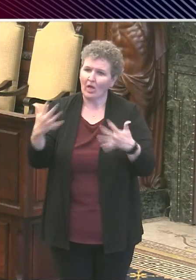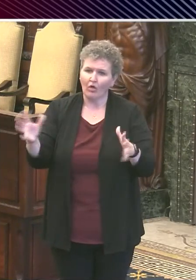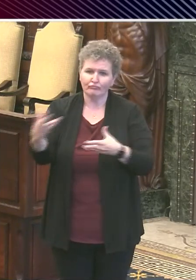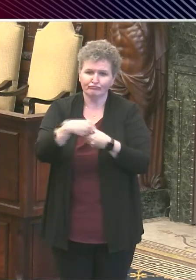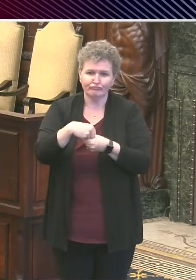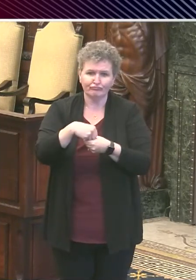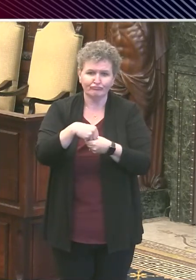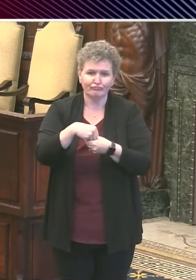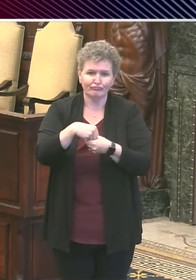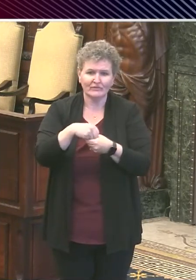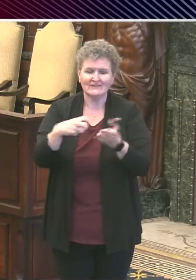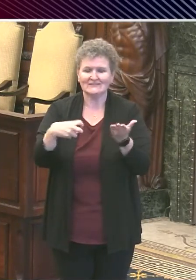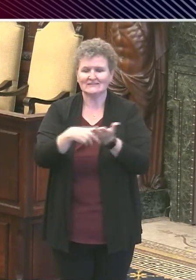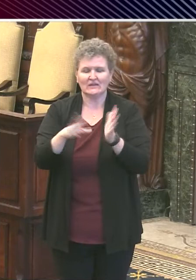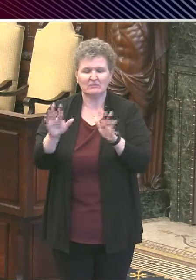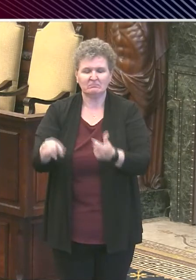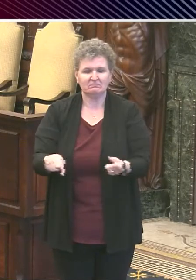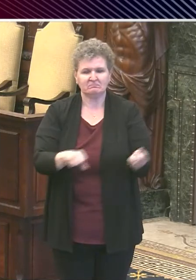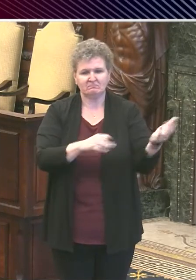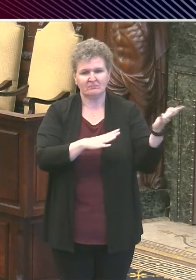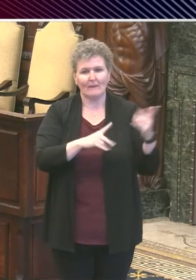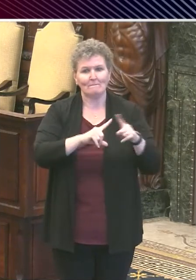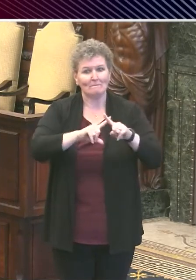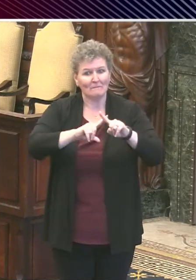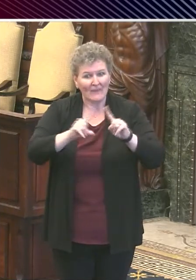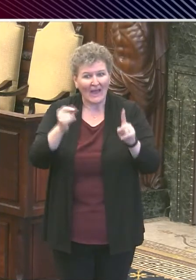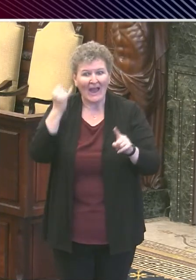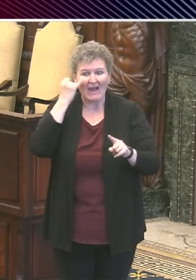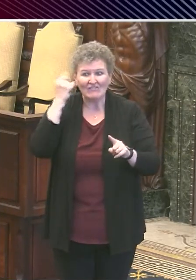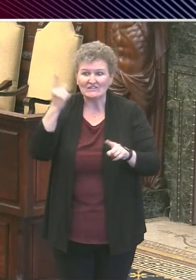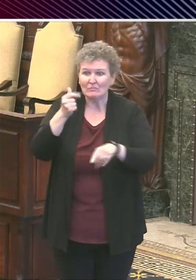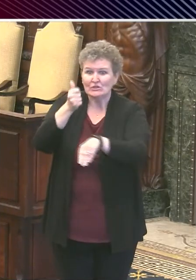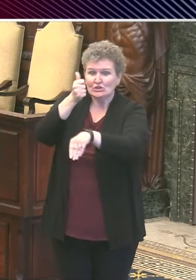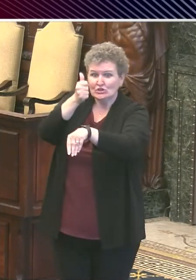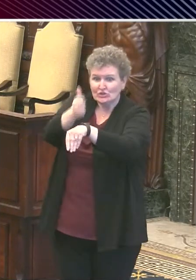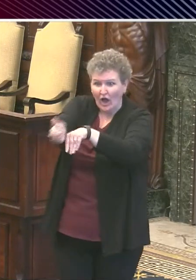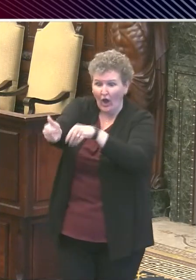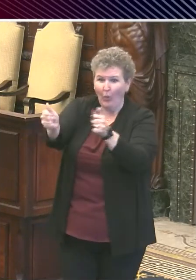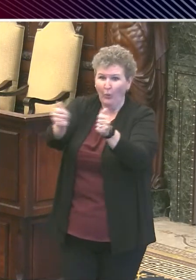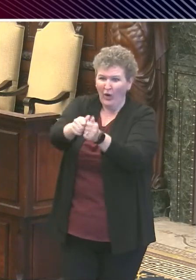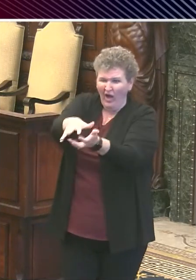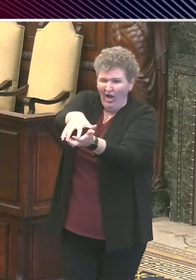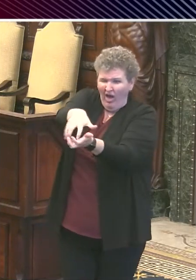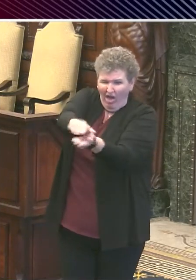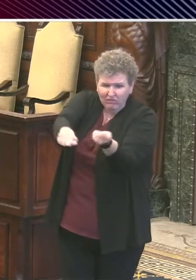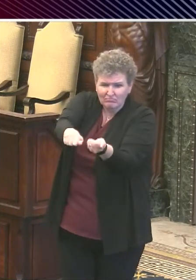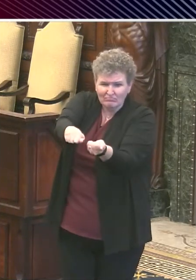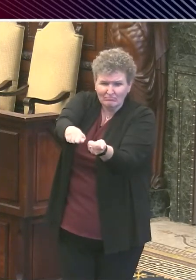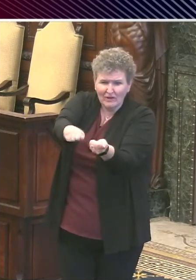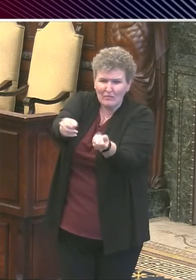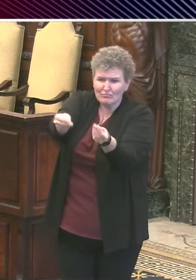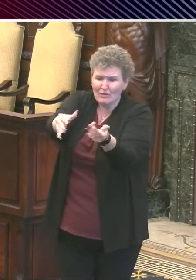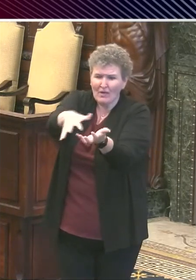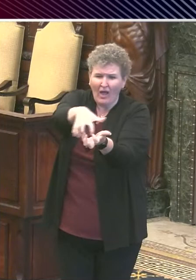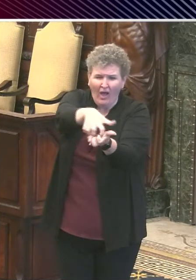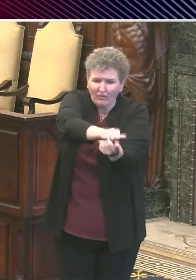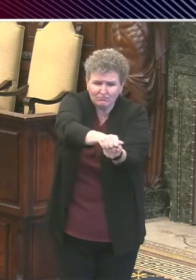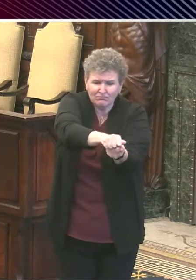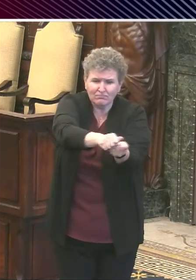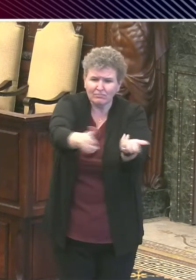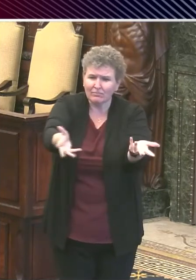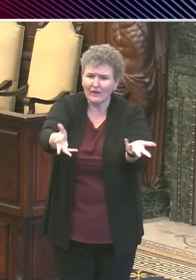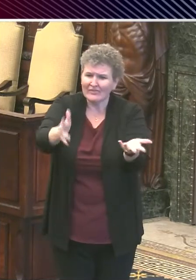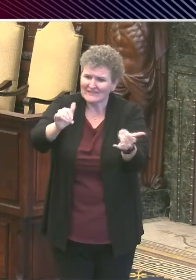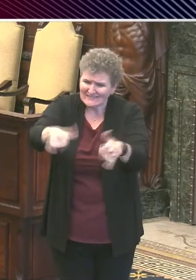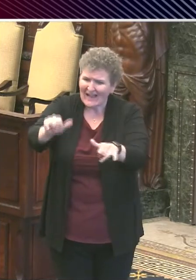those CBNs. But anyone charged with vandalism, looting, property destruction, or anything else by the district attorney does not affect them. That's not a